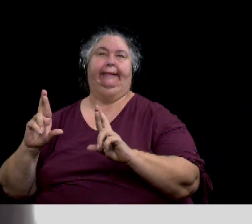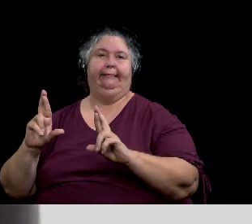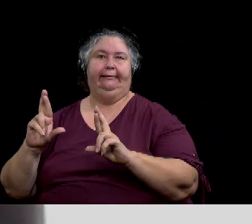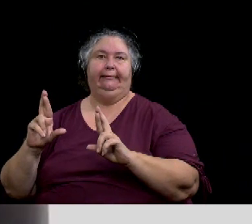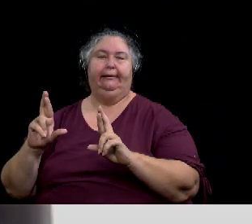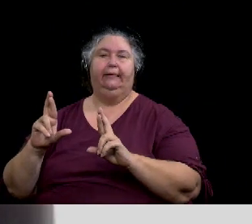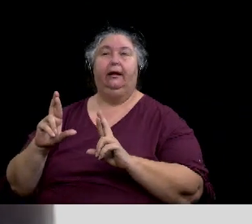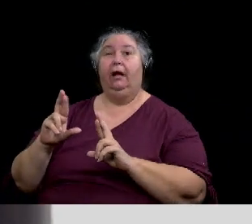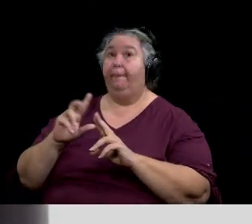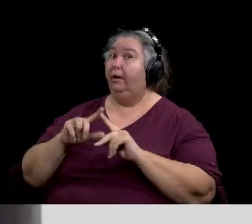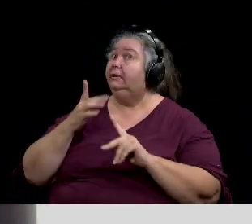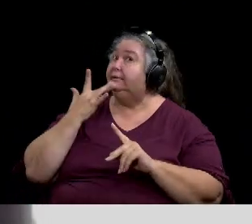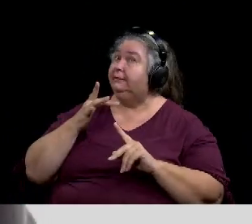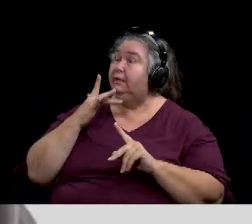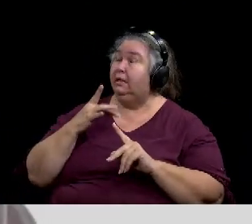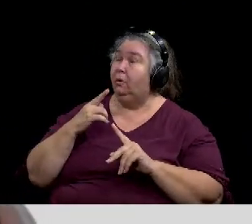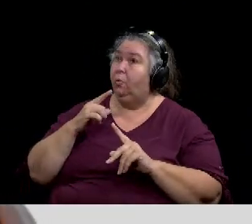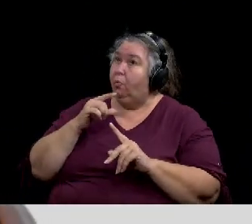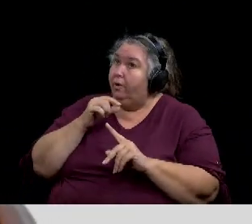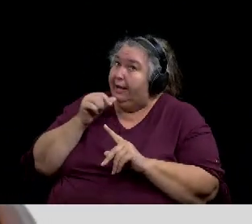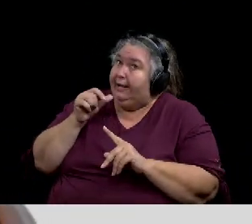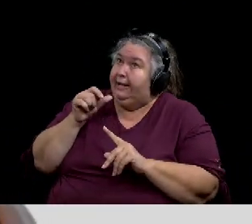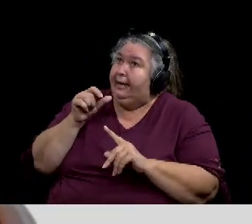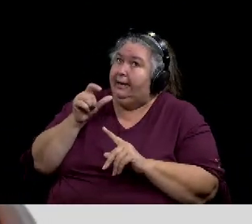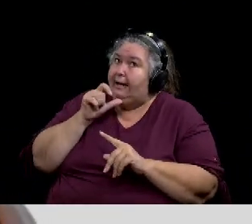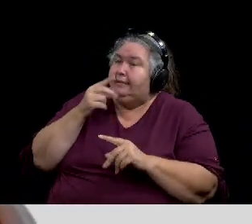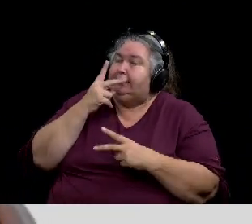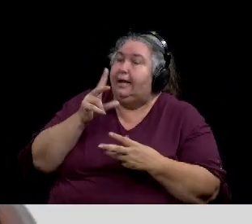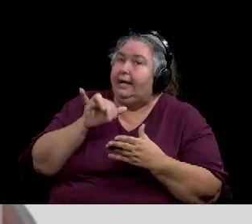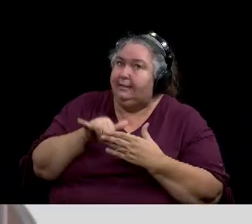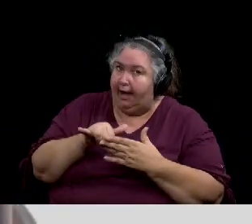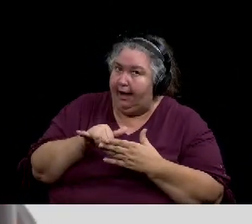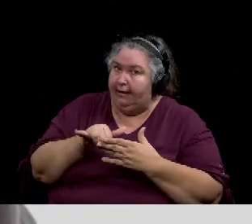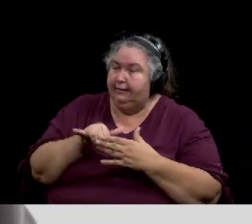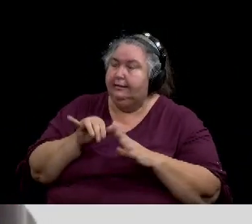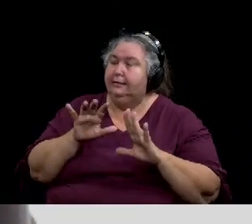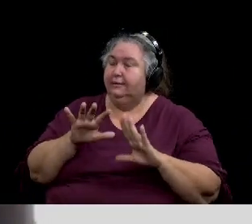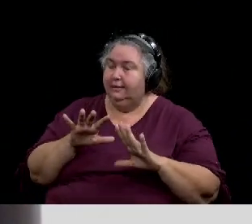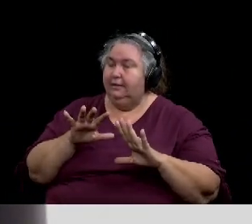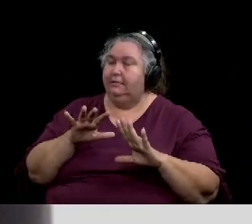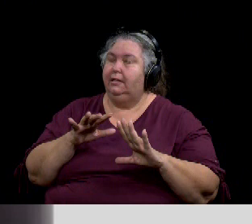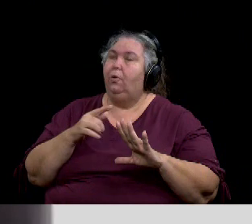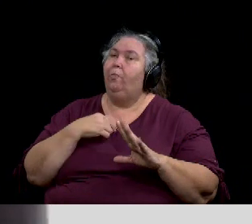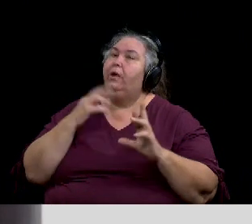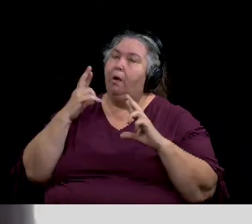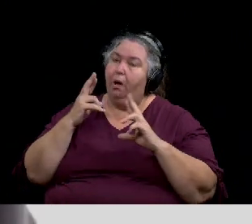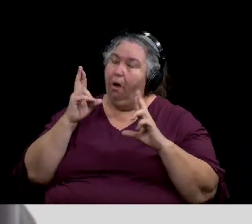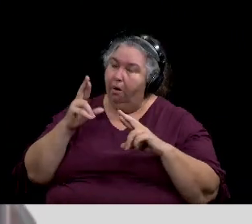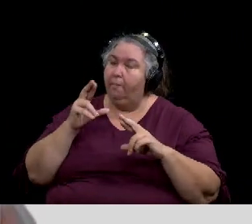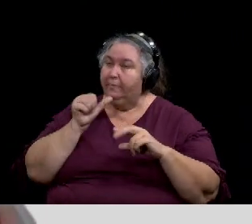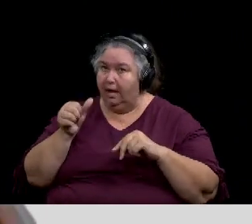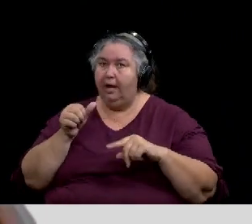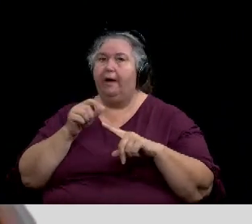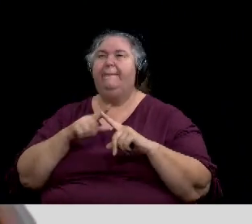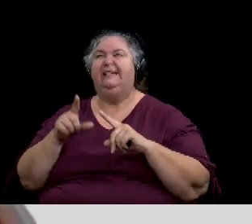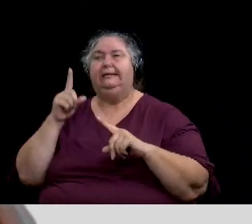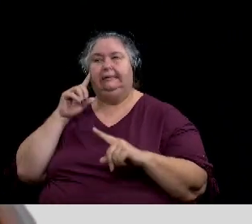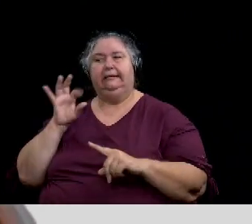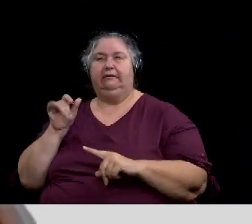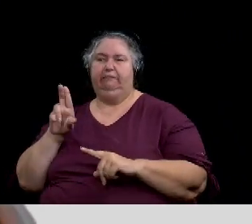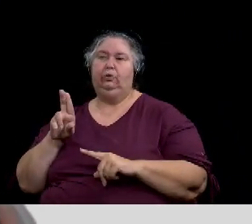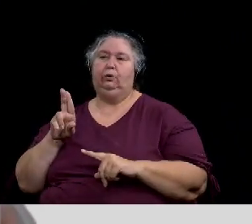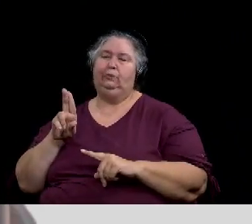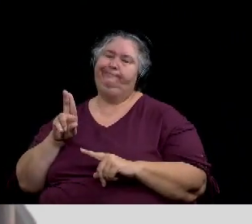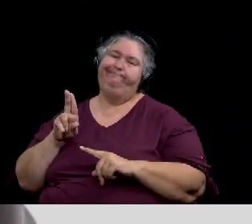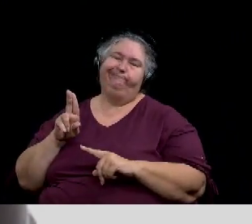point, we've not been stretched to that limit. Even with the worst of cases that we've seen. I think the flu season is